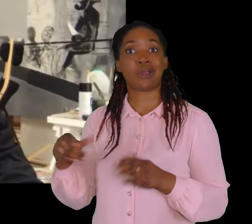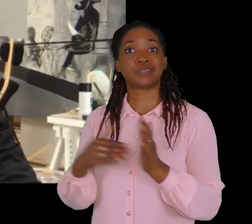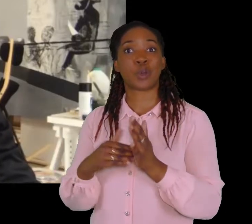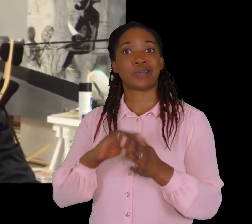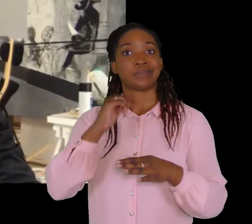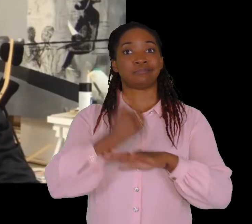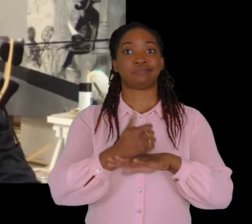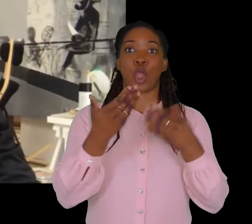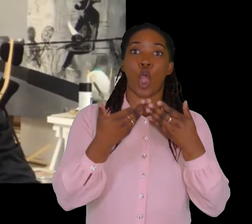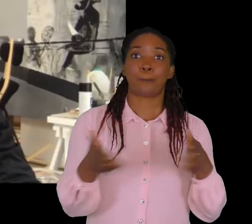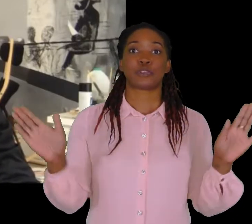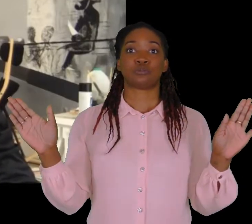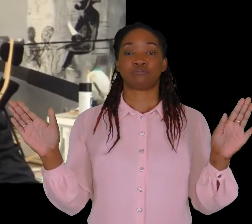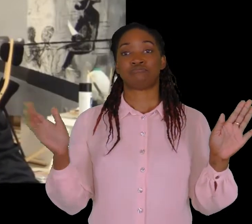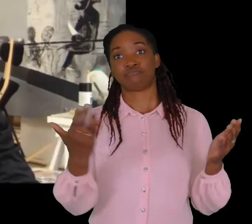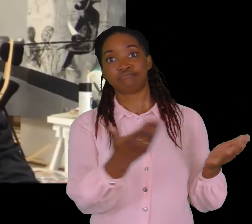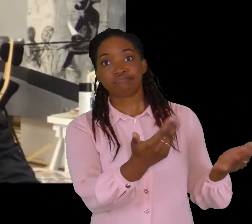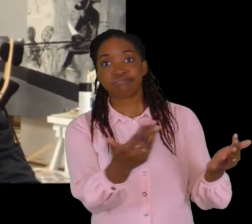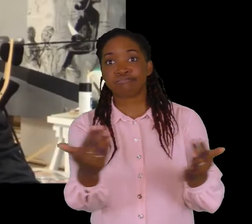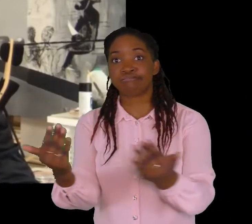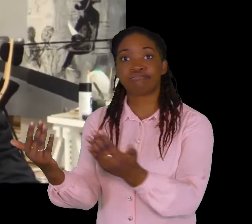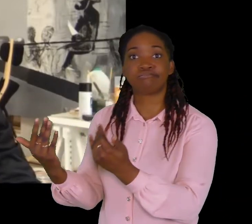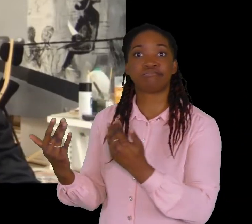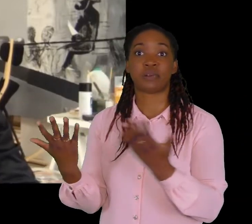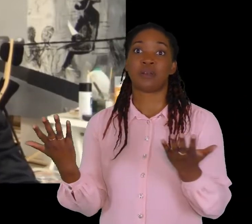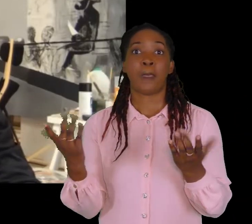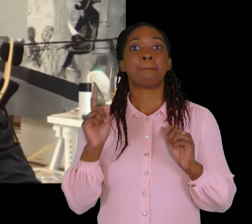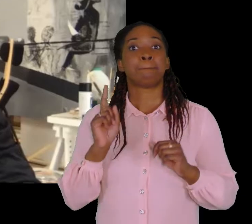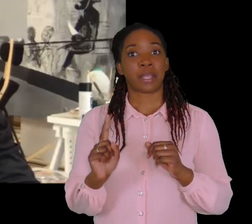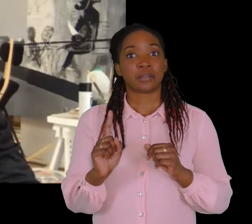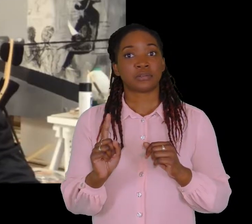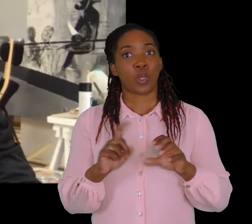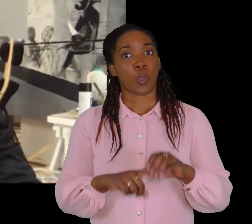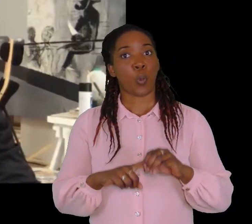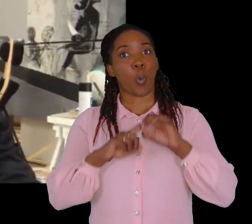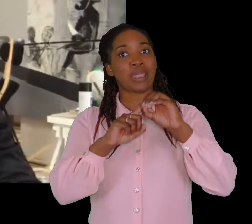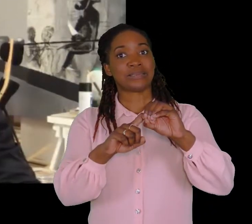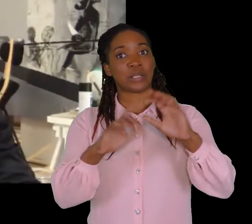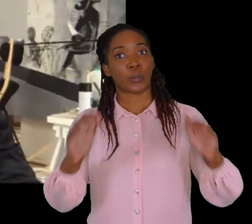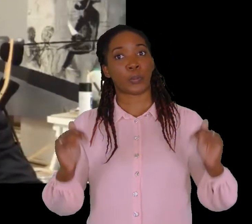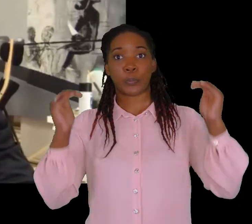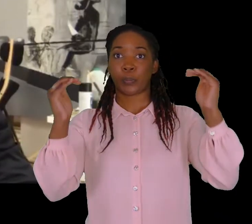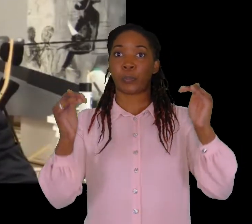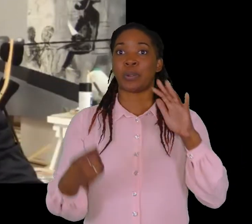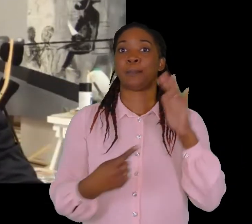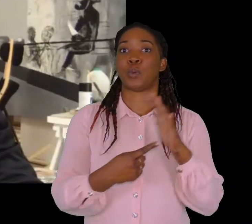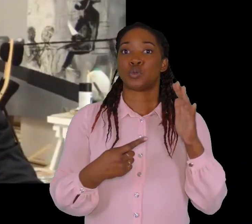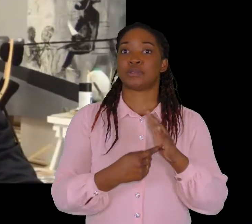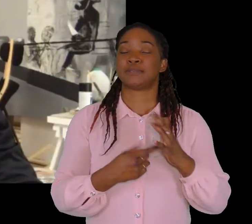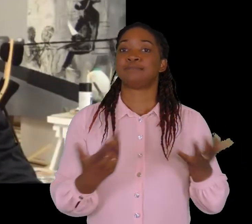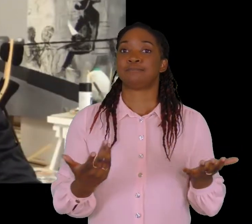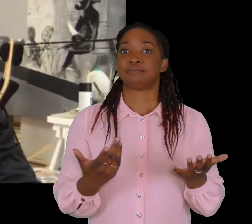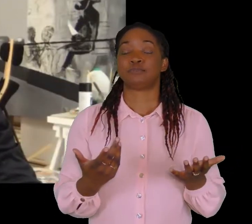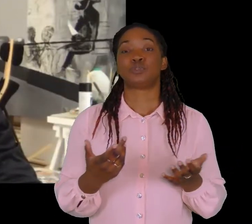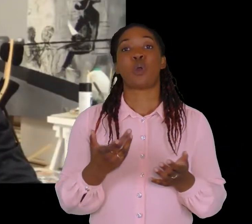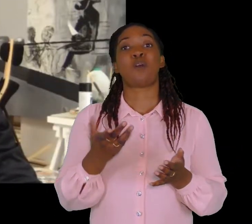a very open door kind of policy, even though that said, the quality of the exhibitions were paramount.